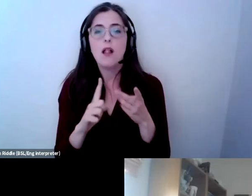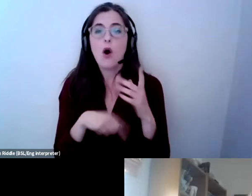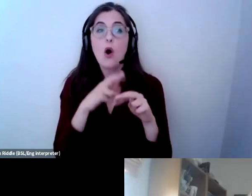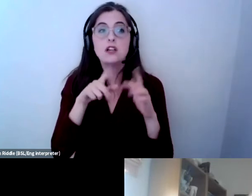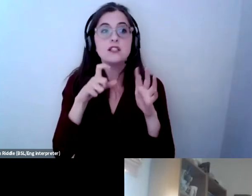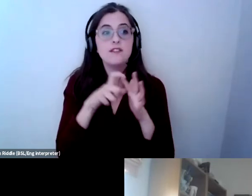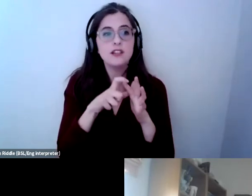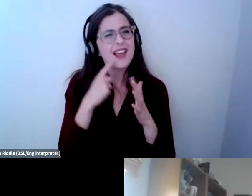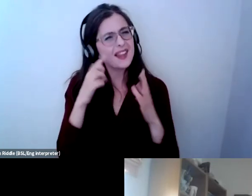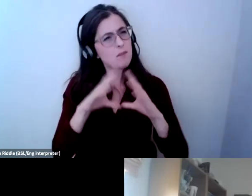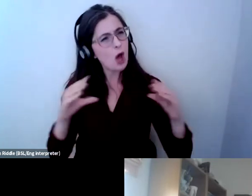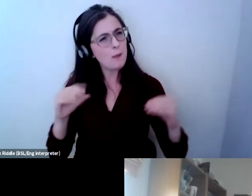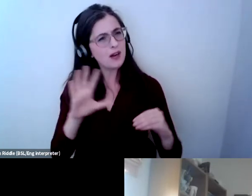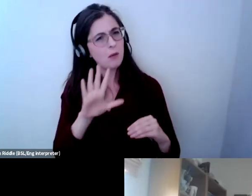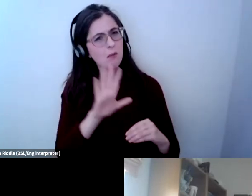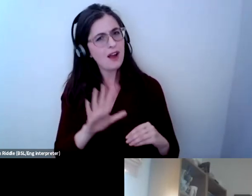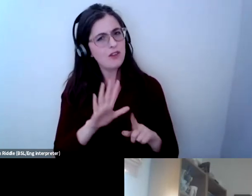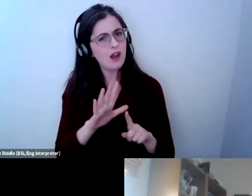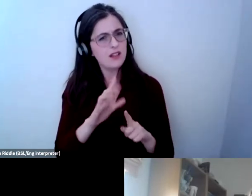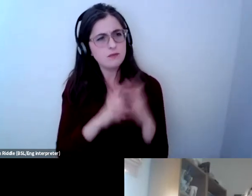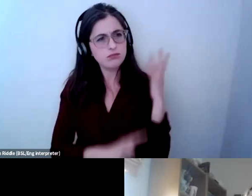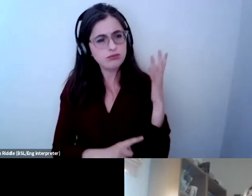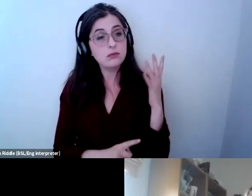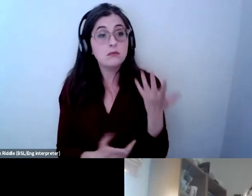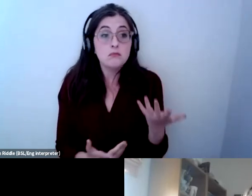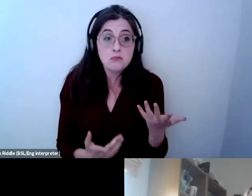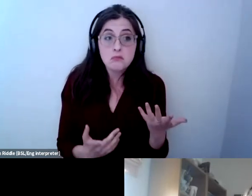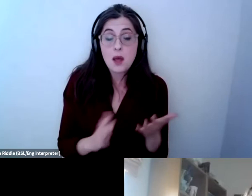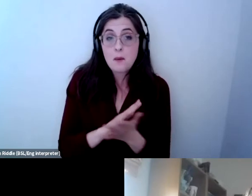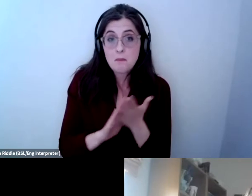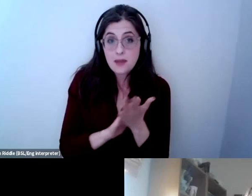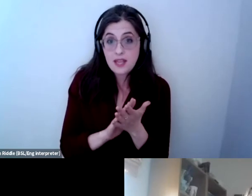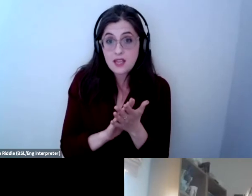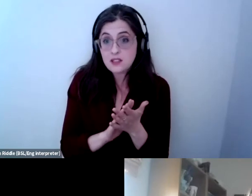some of the Birmingham area, there are quite a few. Are you seeing an interest